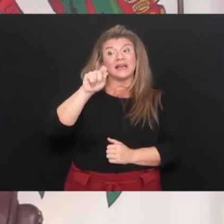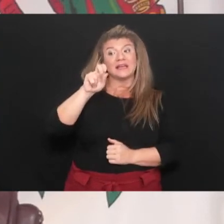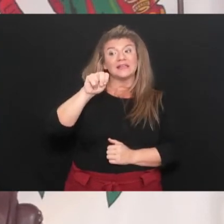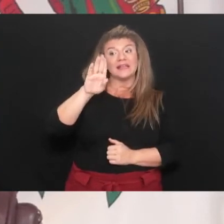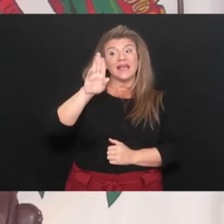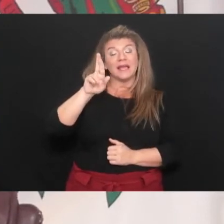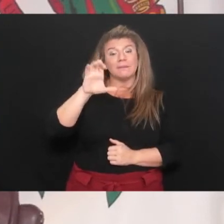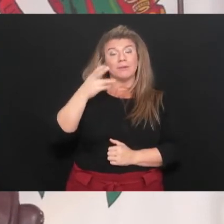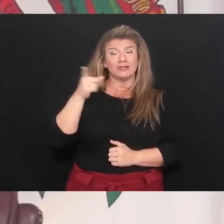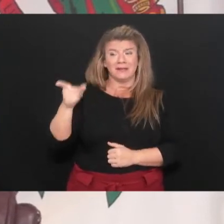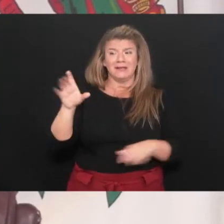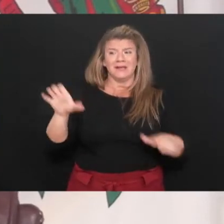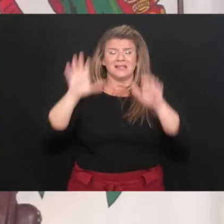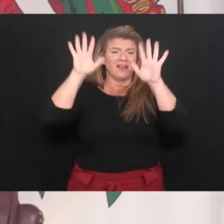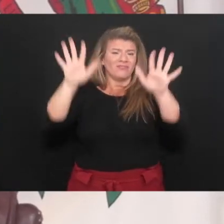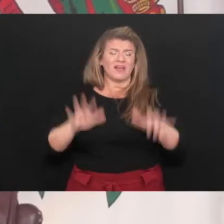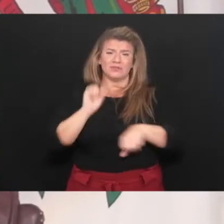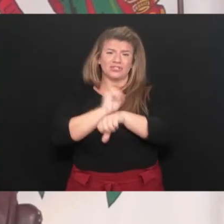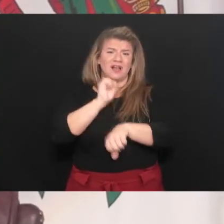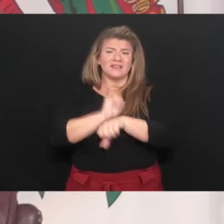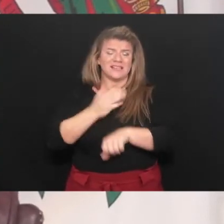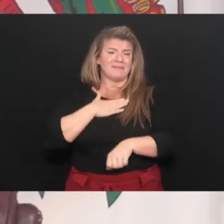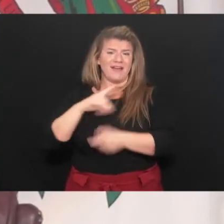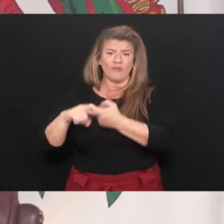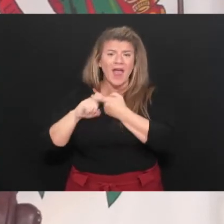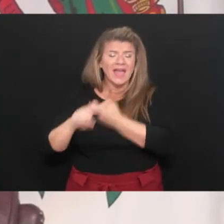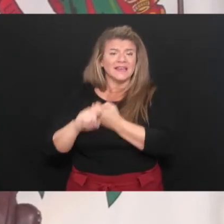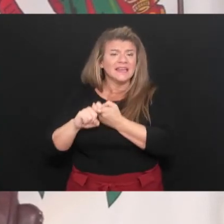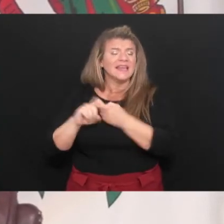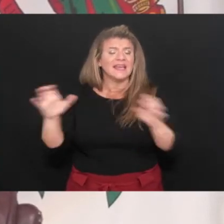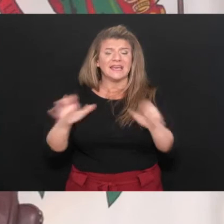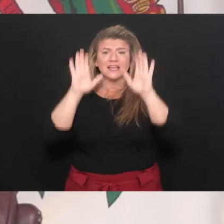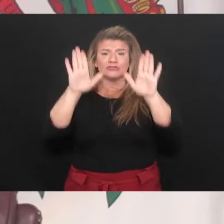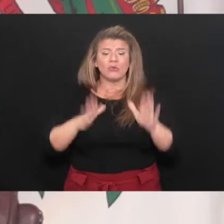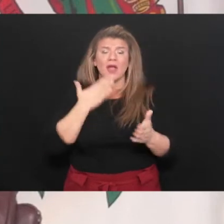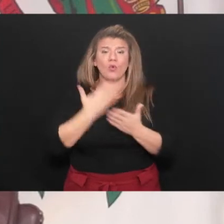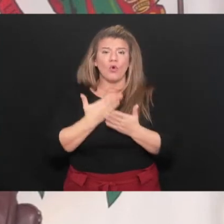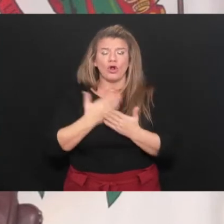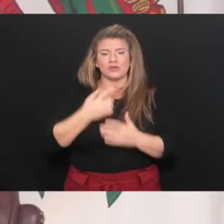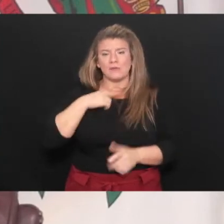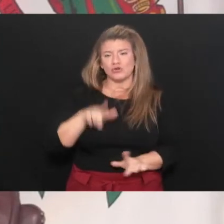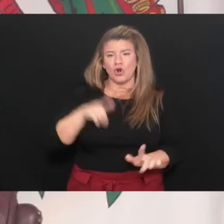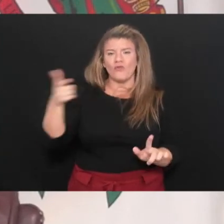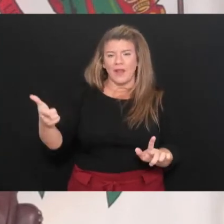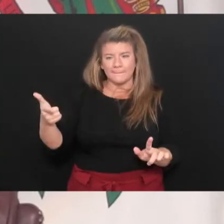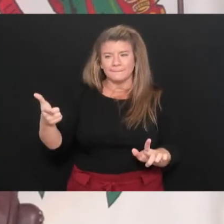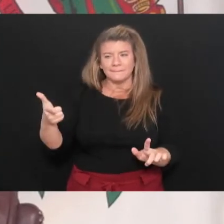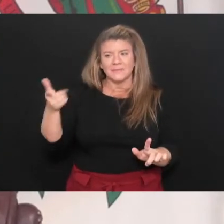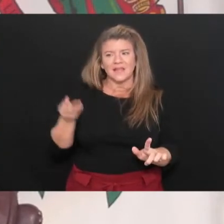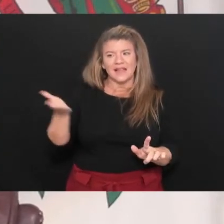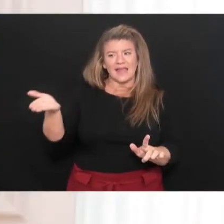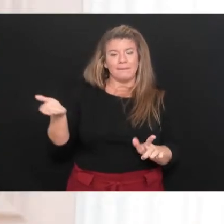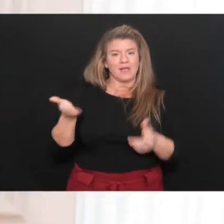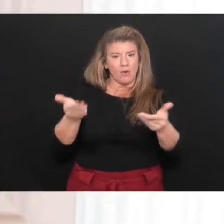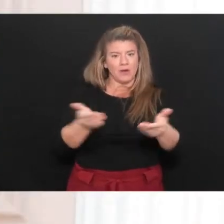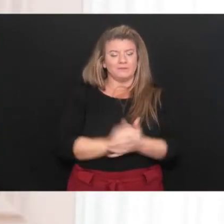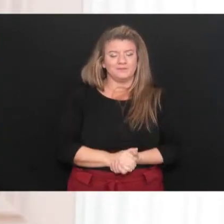a fabulous job. He's a great friend. He does incredible work. So I'm going to turn it over to him and let him go from there,